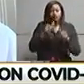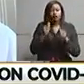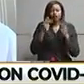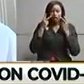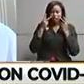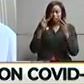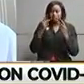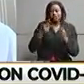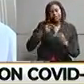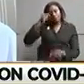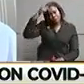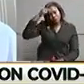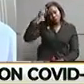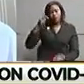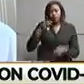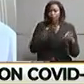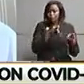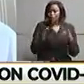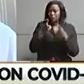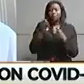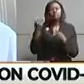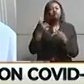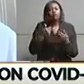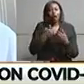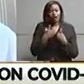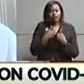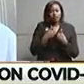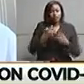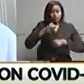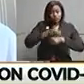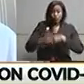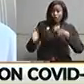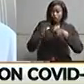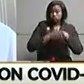measures we took of closing schools.